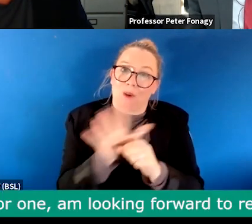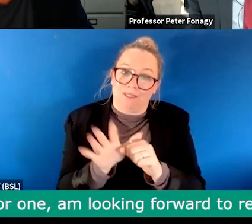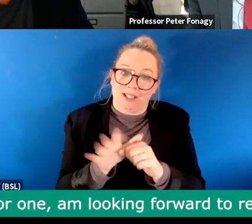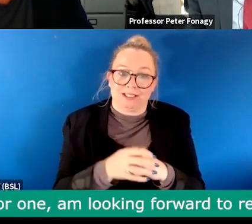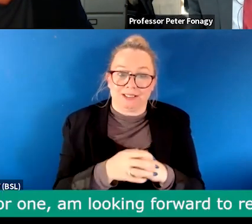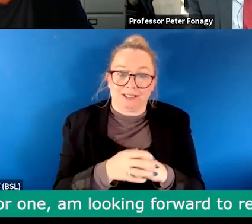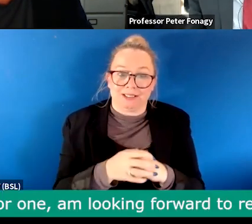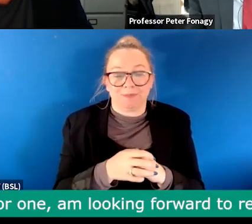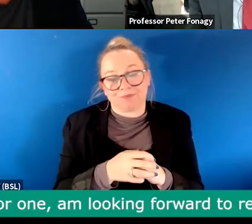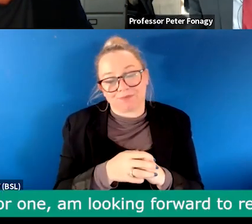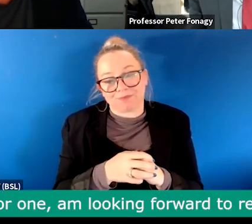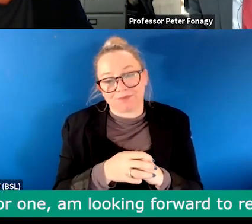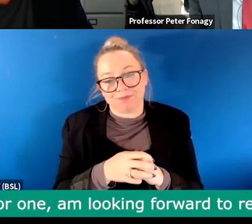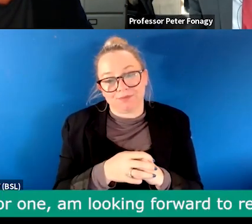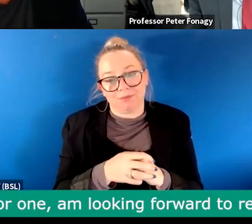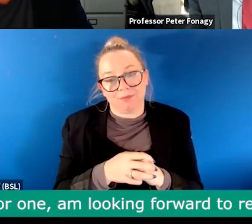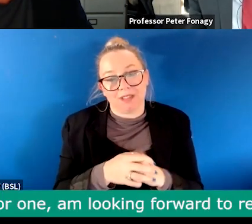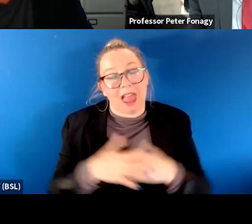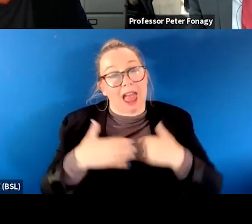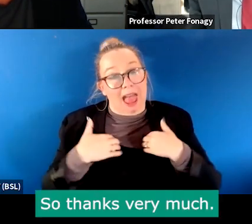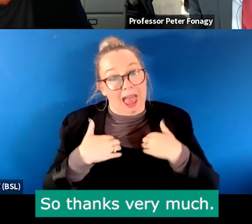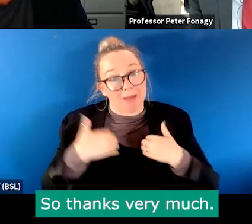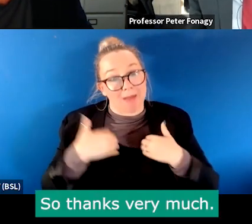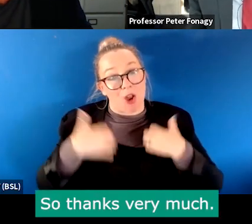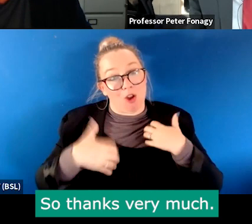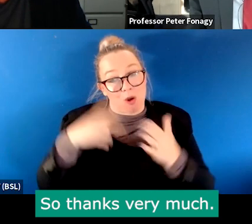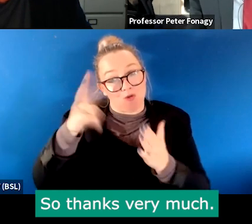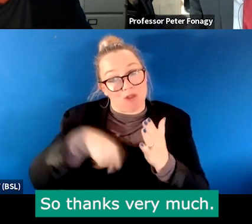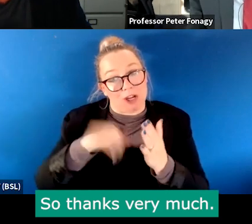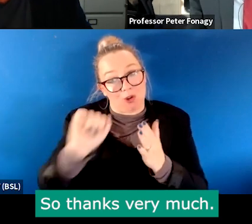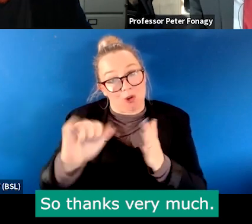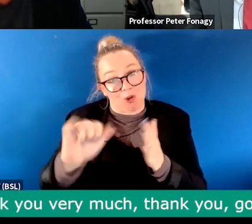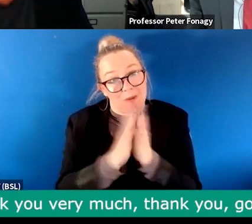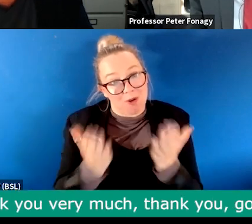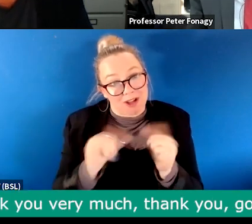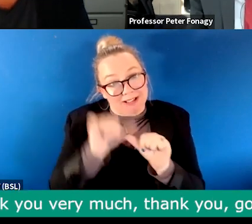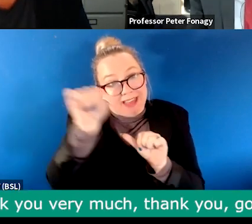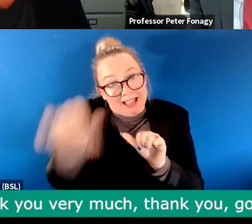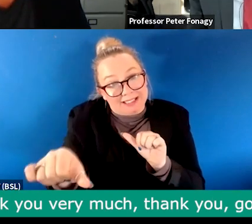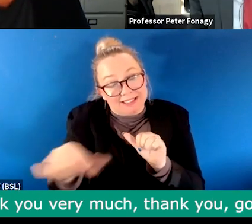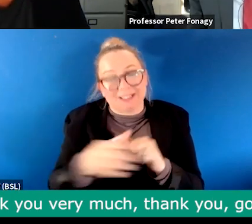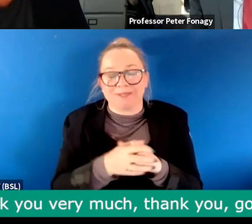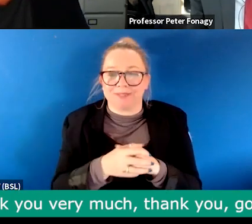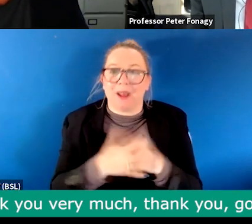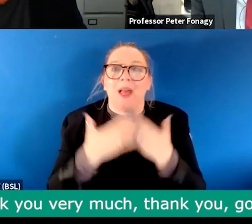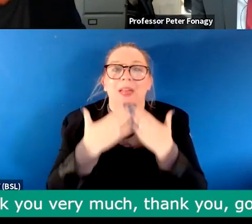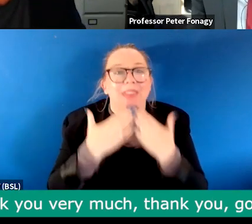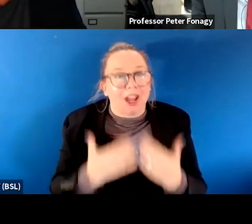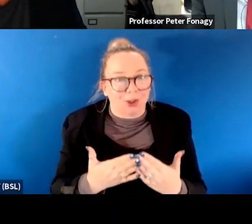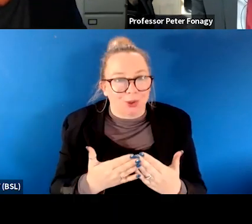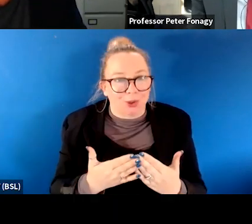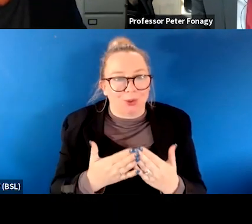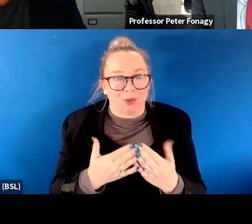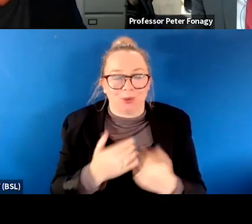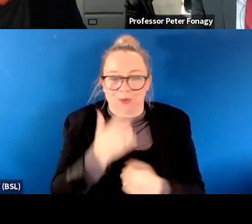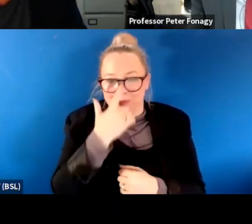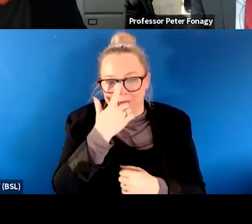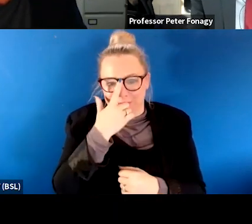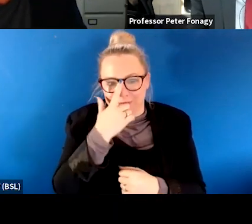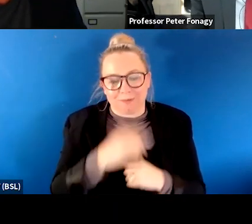crisis, and I, for one, am looking forward to reading it. So thanks very much. Thank you very much. Thank you. Goodbye. Bye-bye.